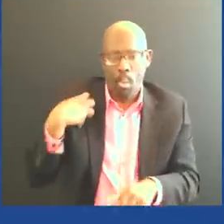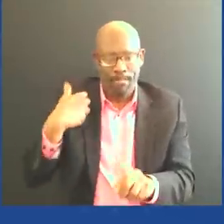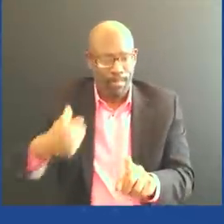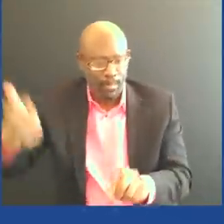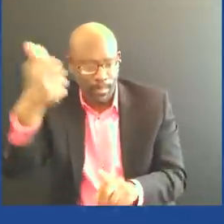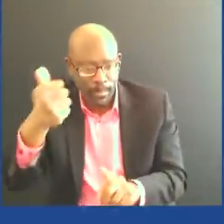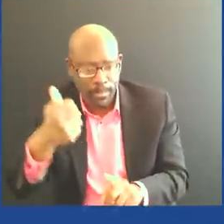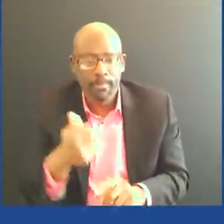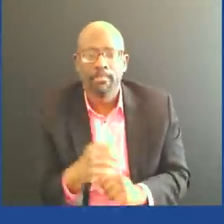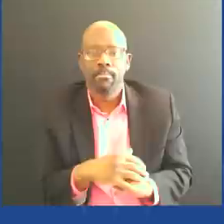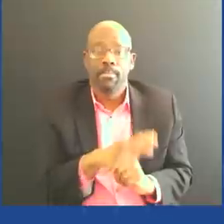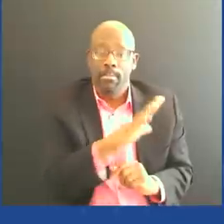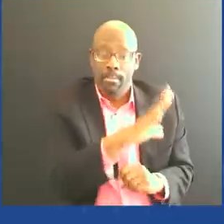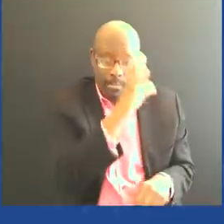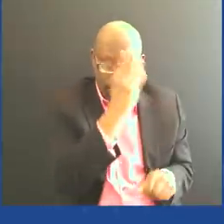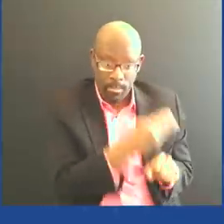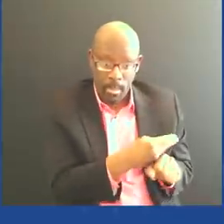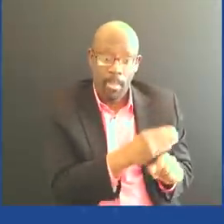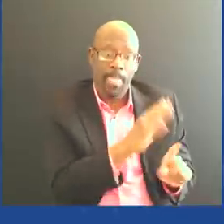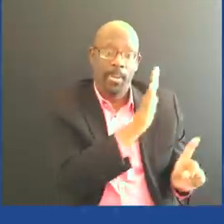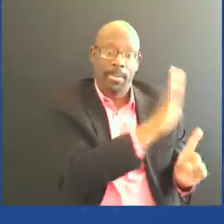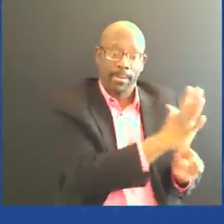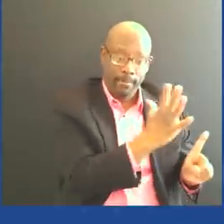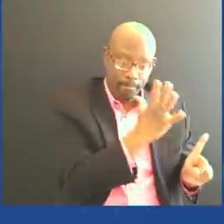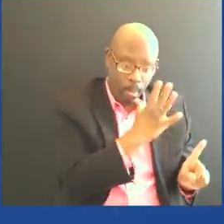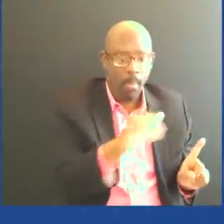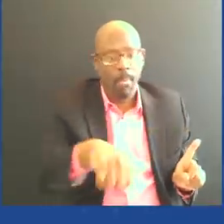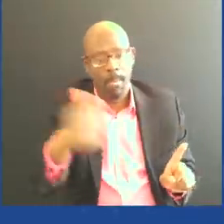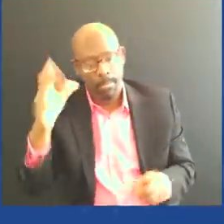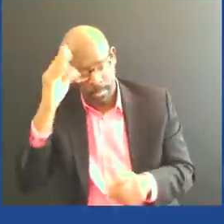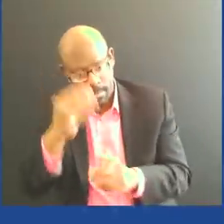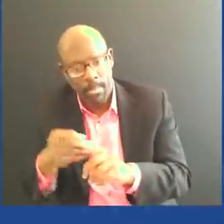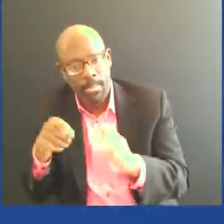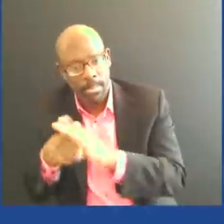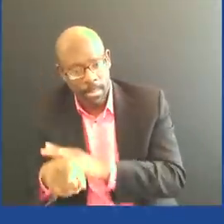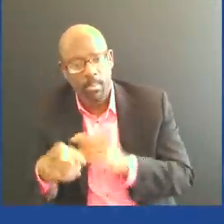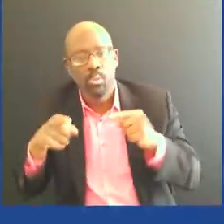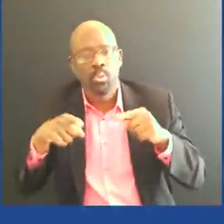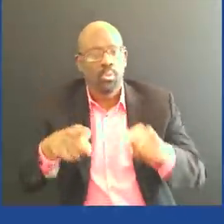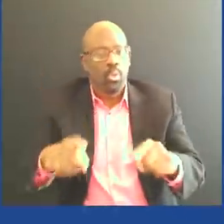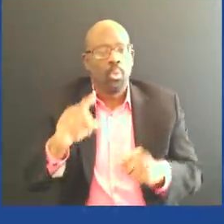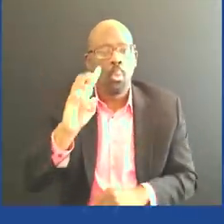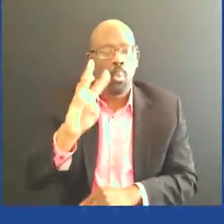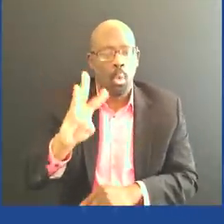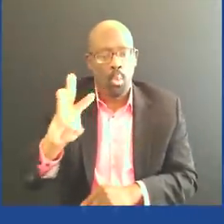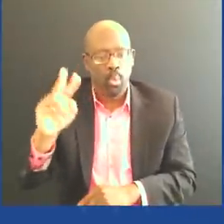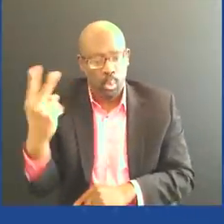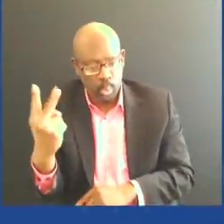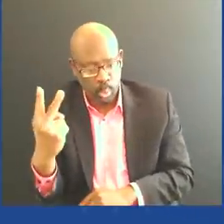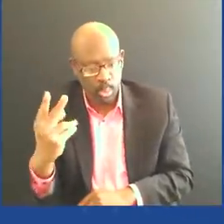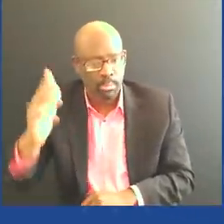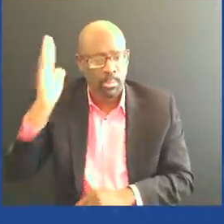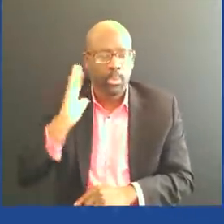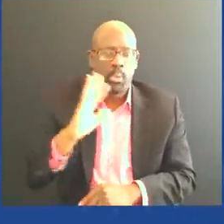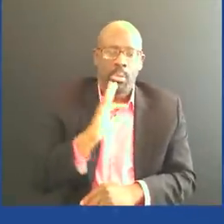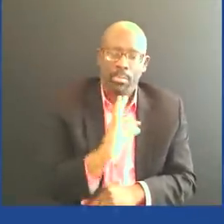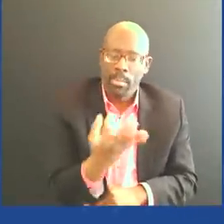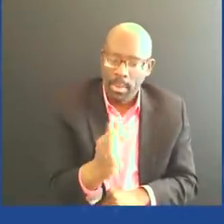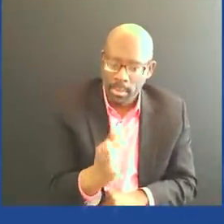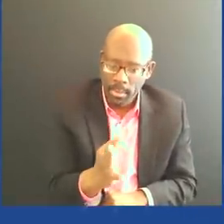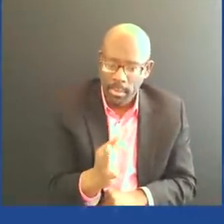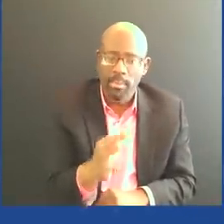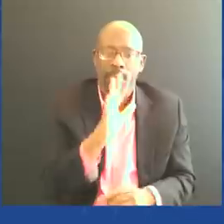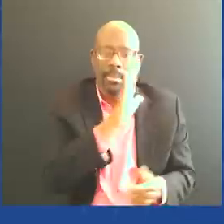his carrier in World War II at the age of 19. Husband of Martha for 36 years